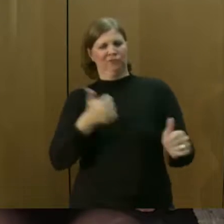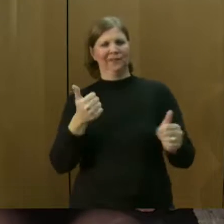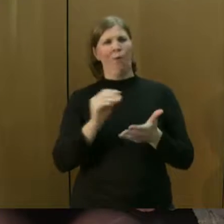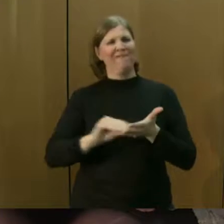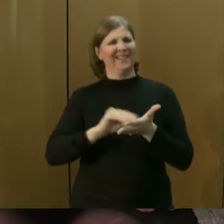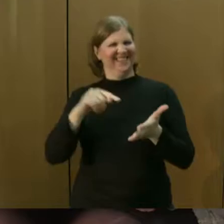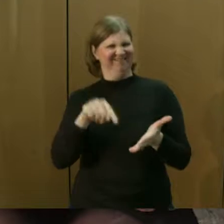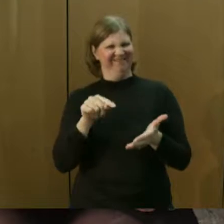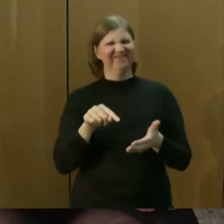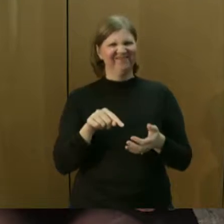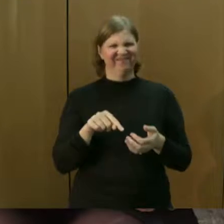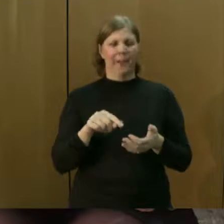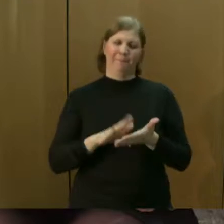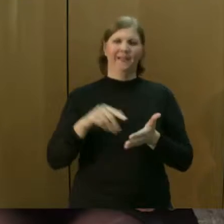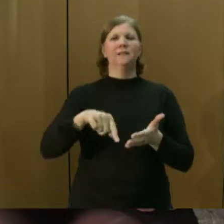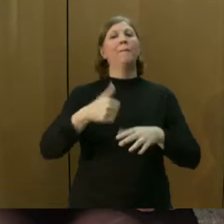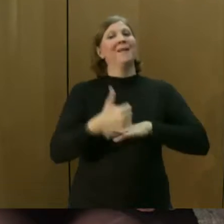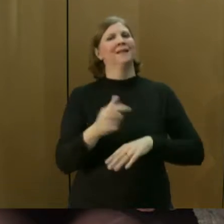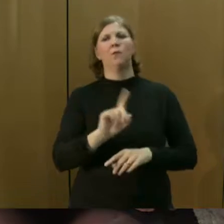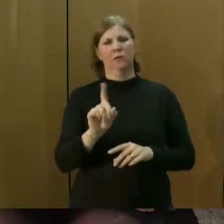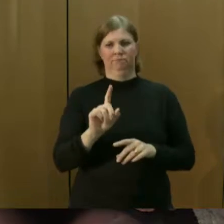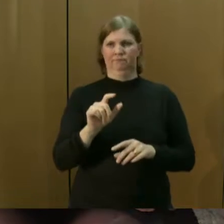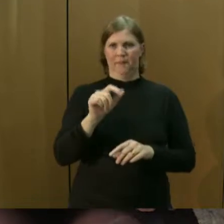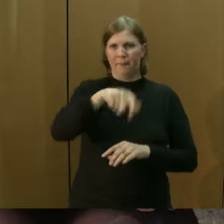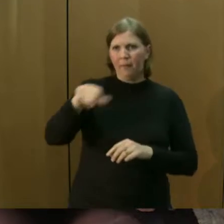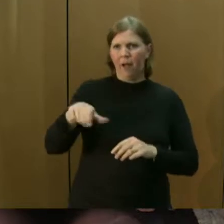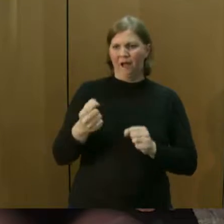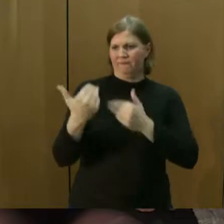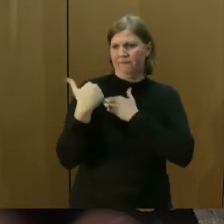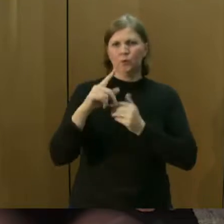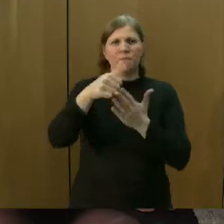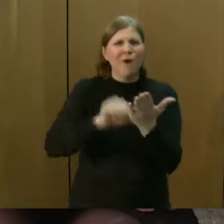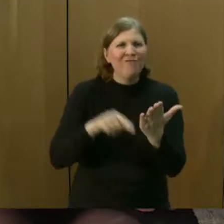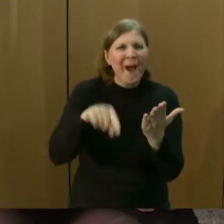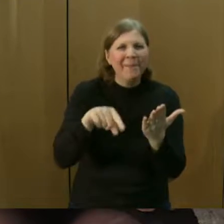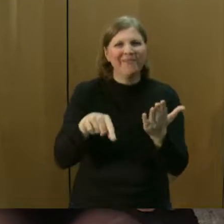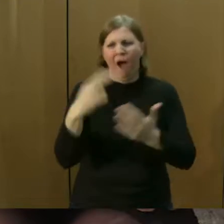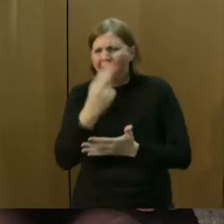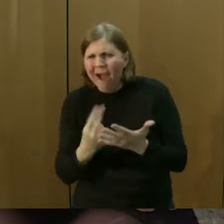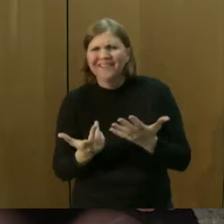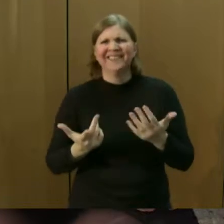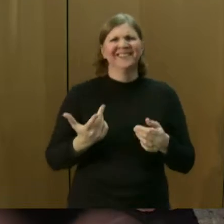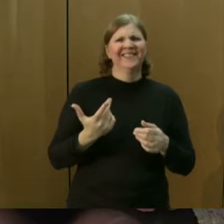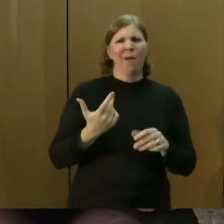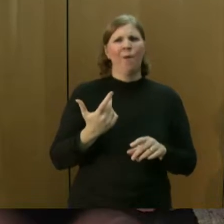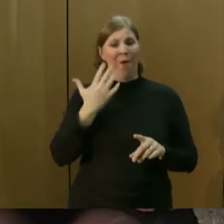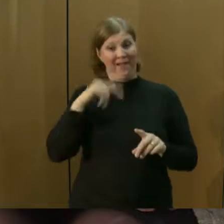professionals who are looking for work to take into their own festivals or venues after the Fringe,